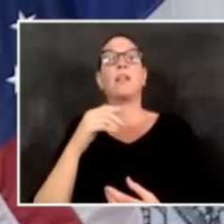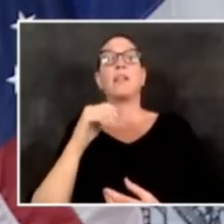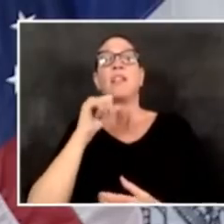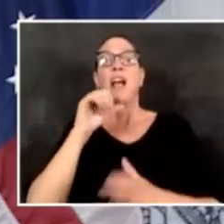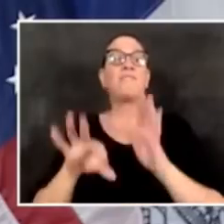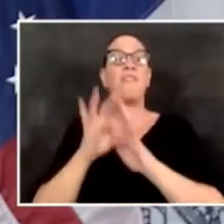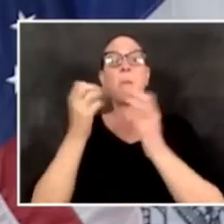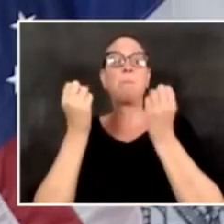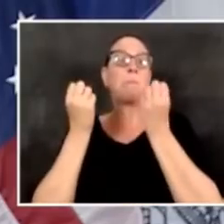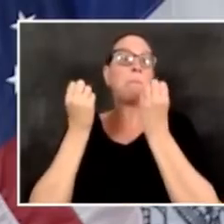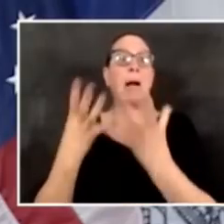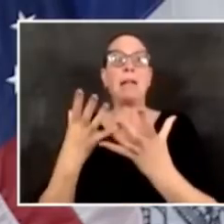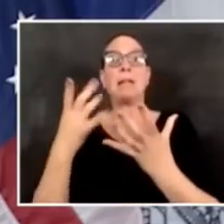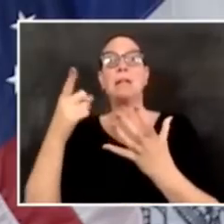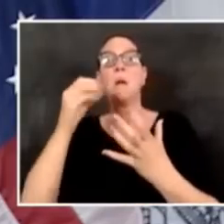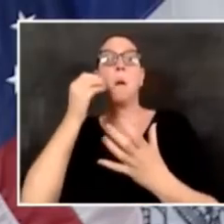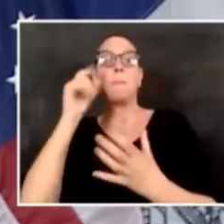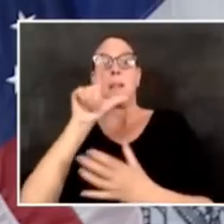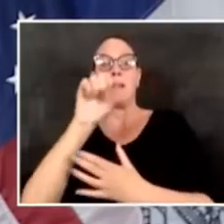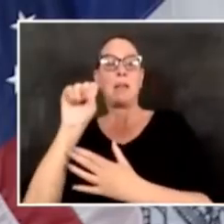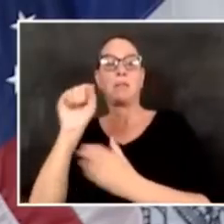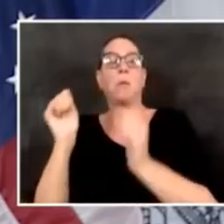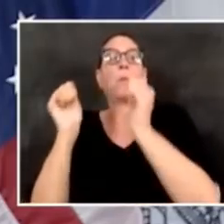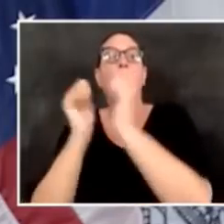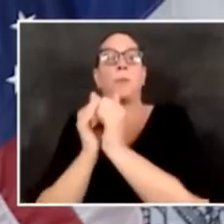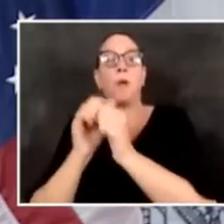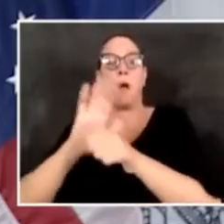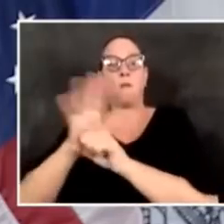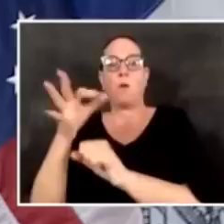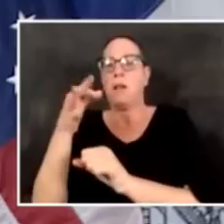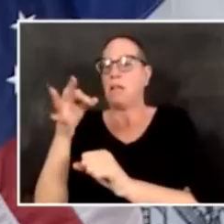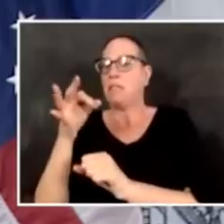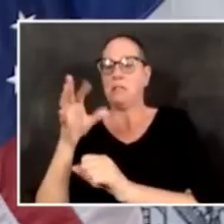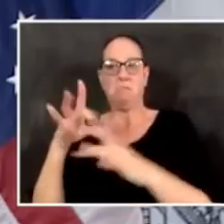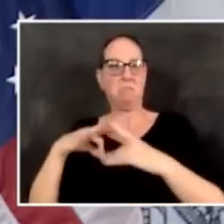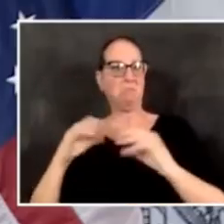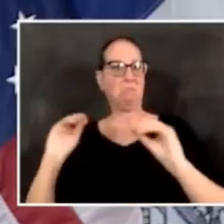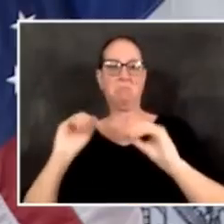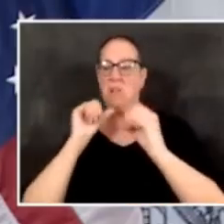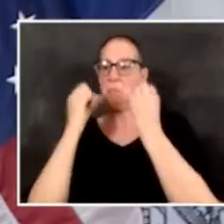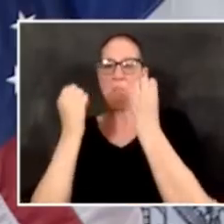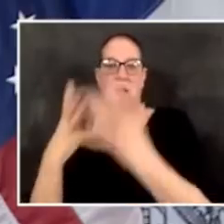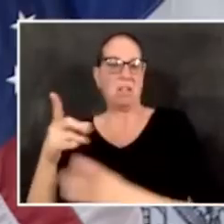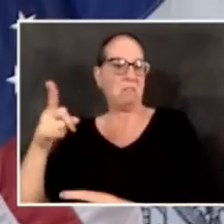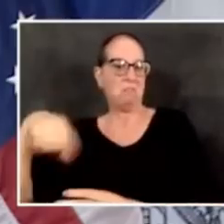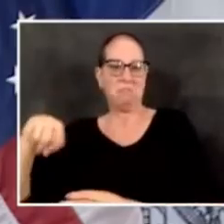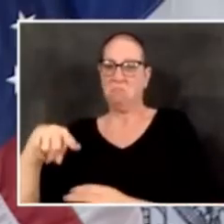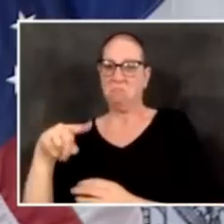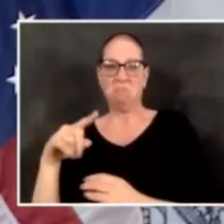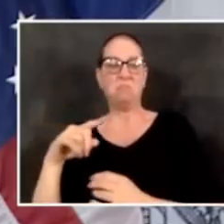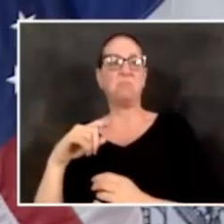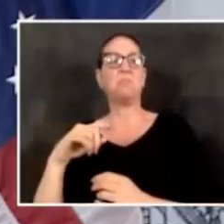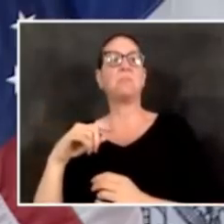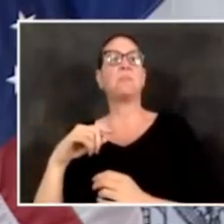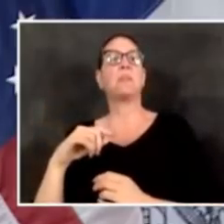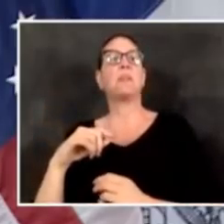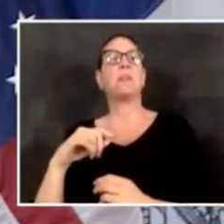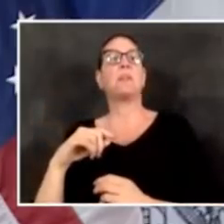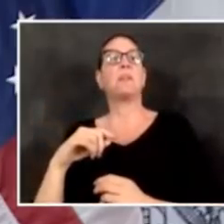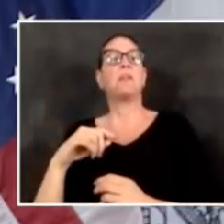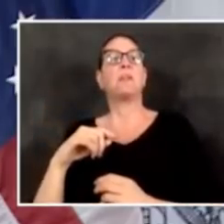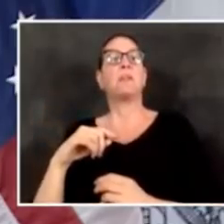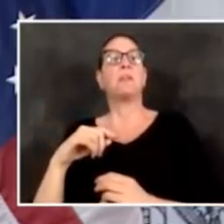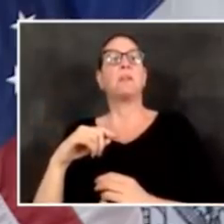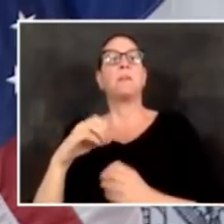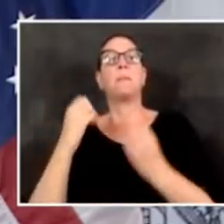on the fact that the reality of homeless people living in subways, or most of the time being in subways, is